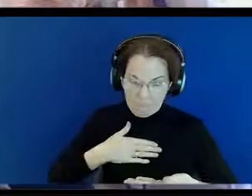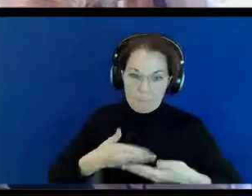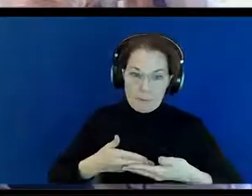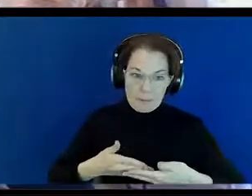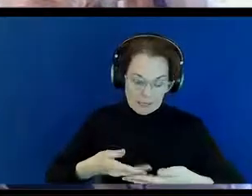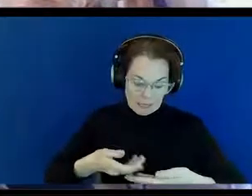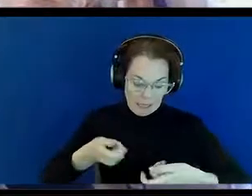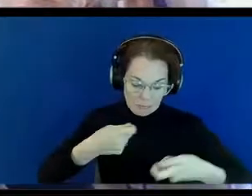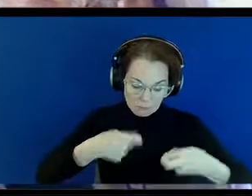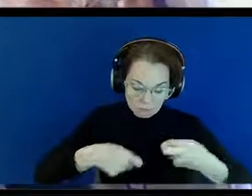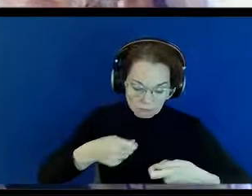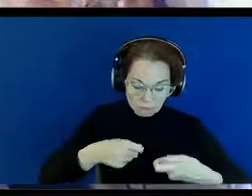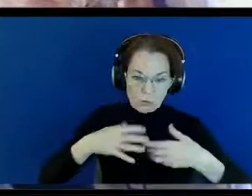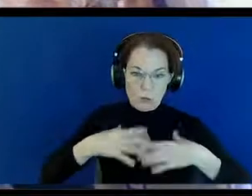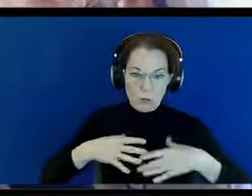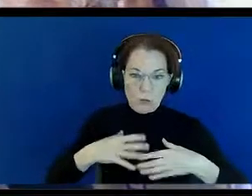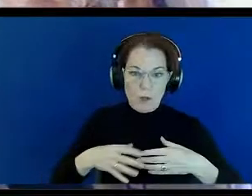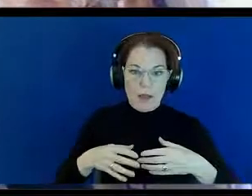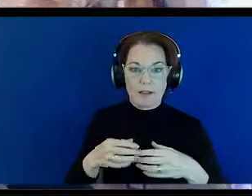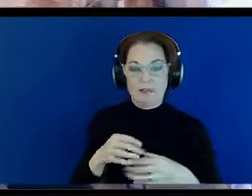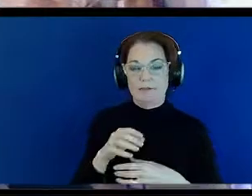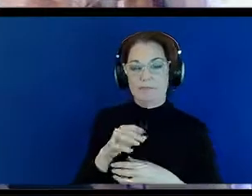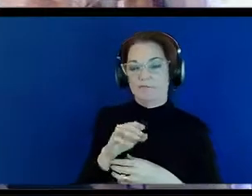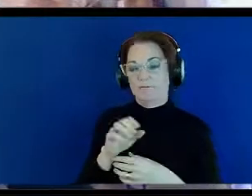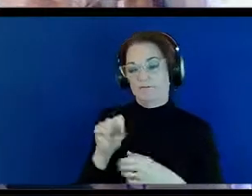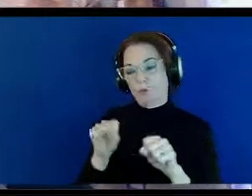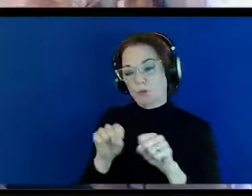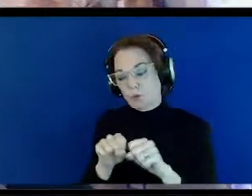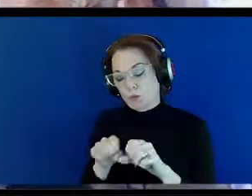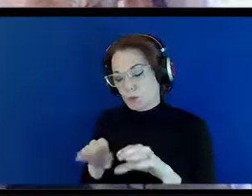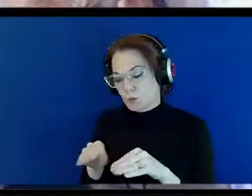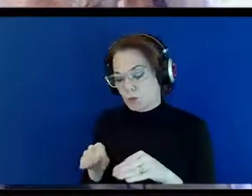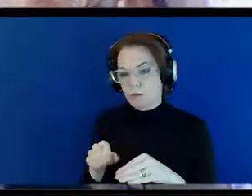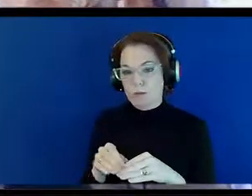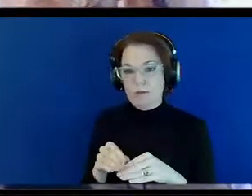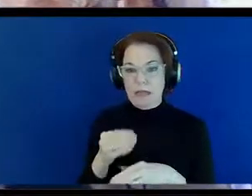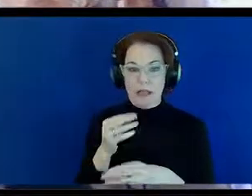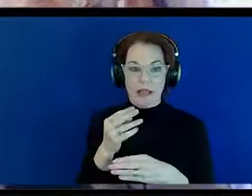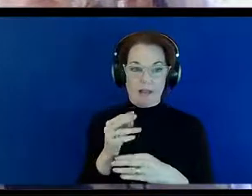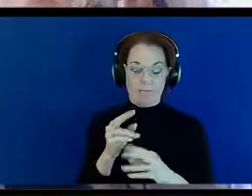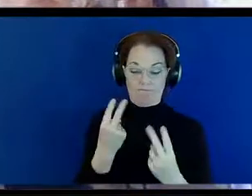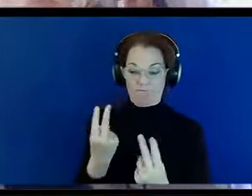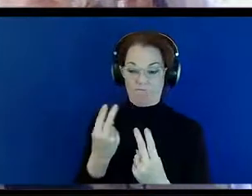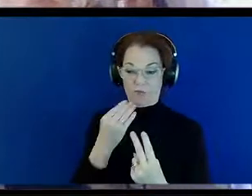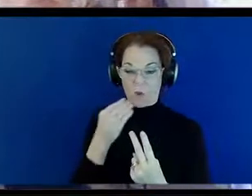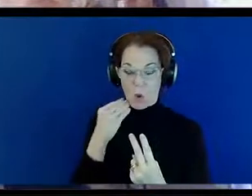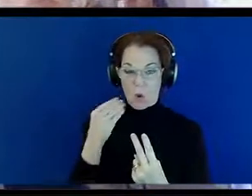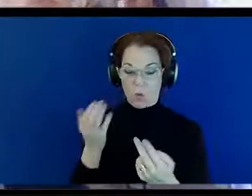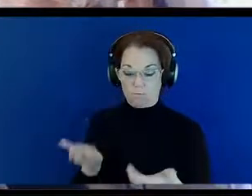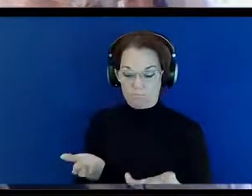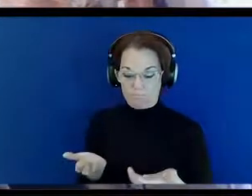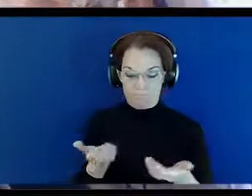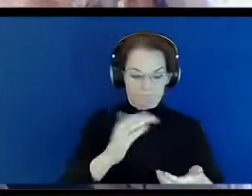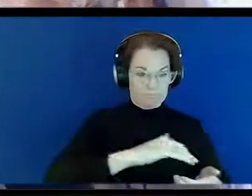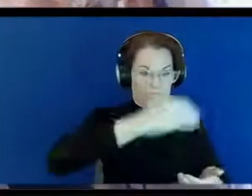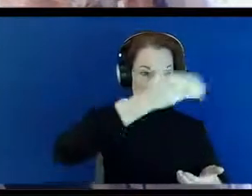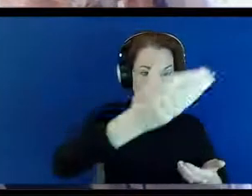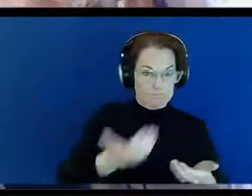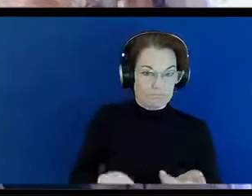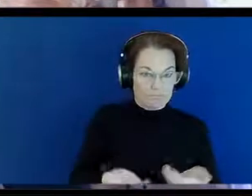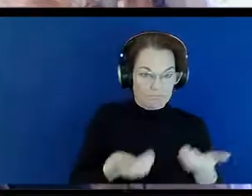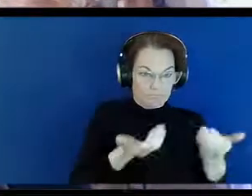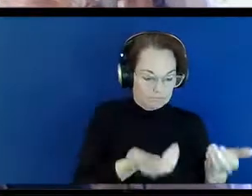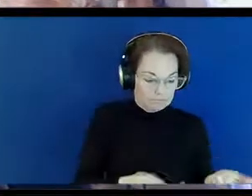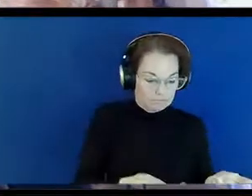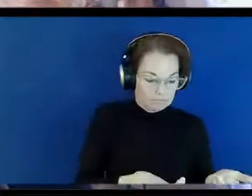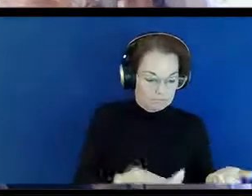the Train light-up shoes, and I placed him in his casket at the funeral home. His shoes would never light up again, and all